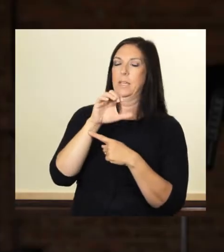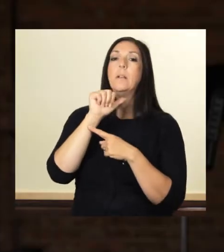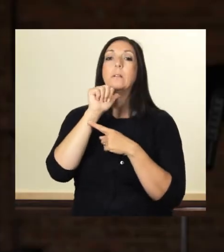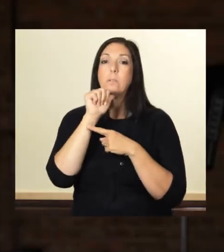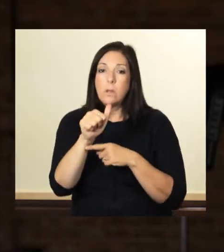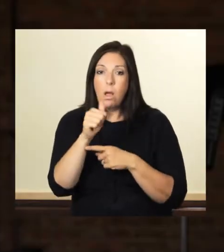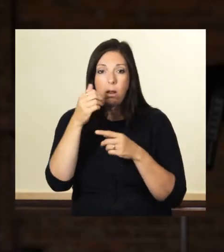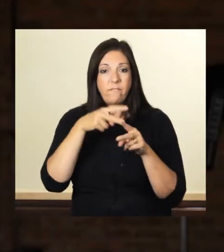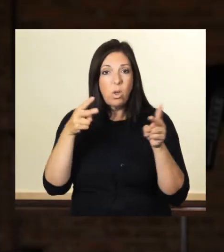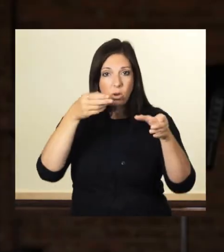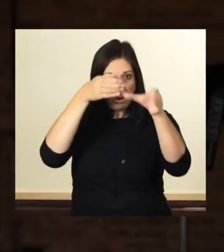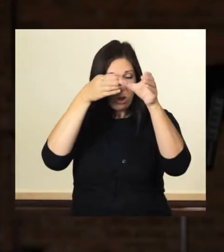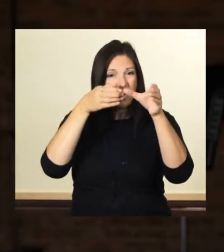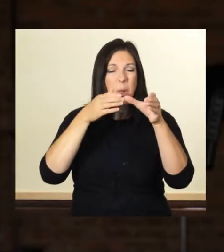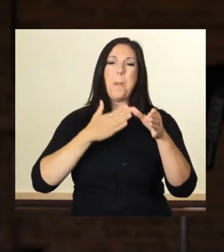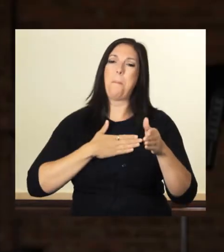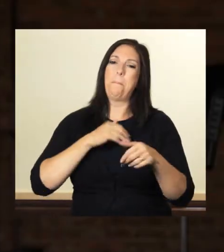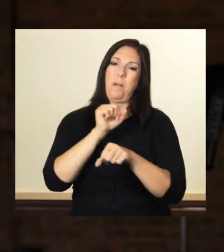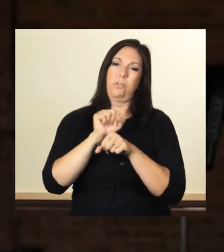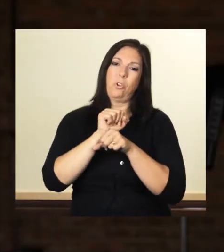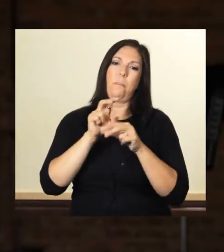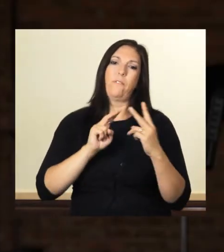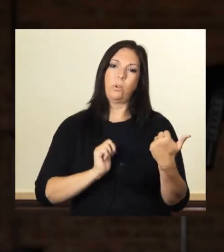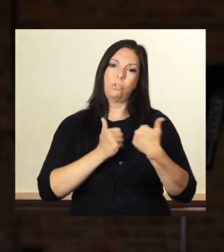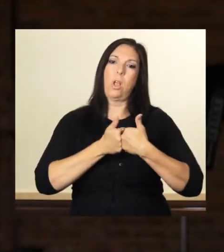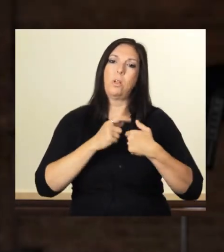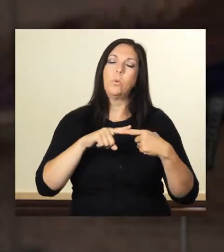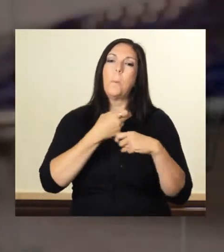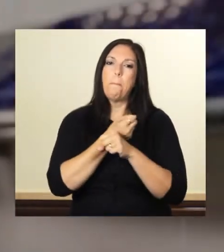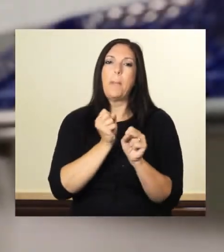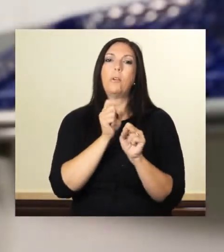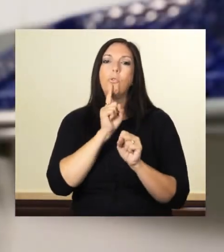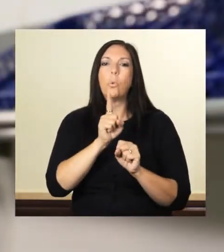it makes my job very challenging ensuring food safety